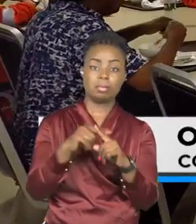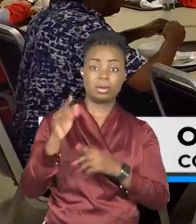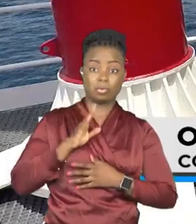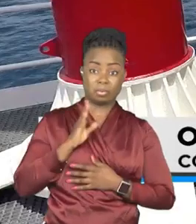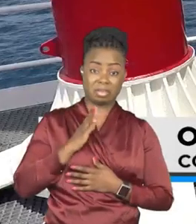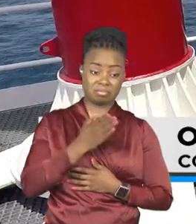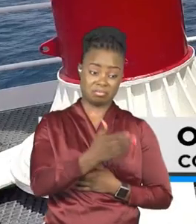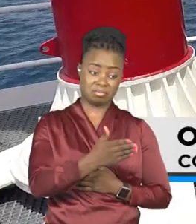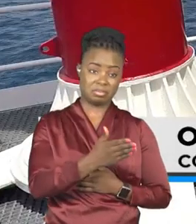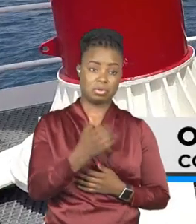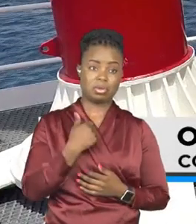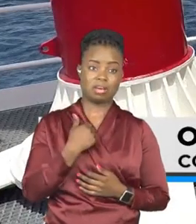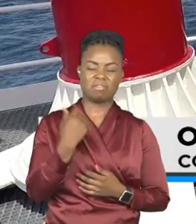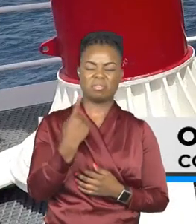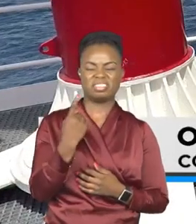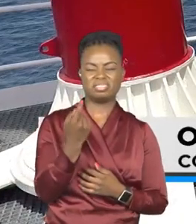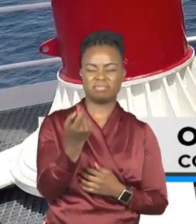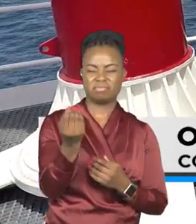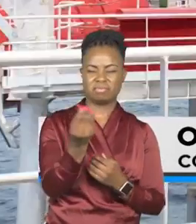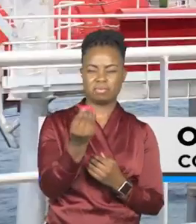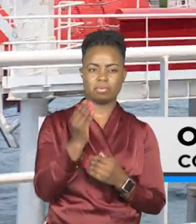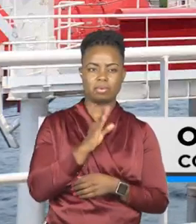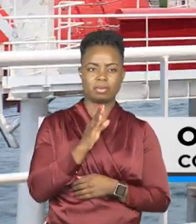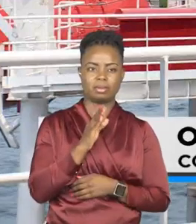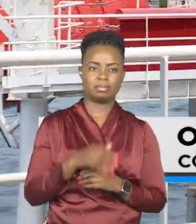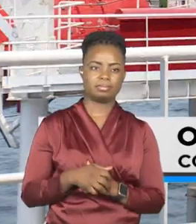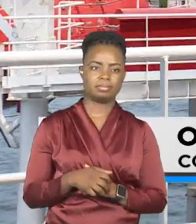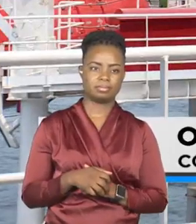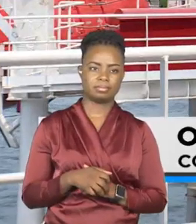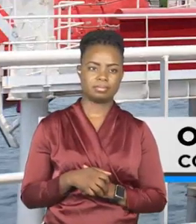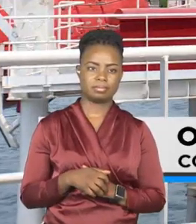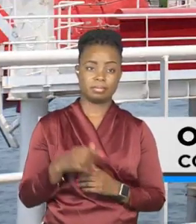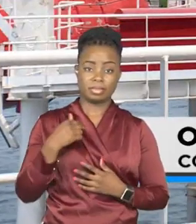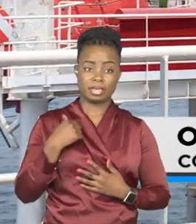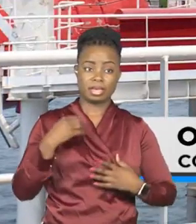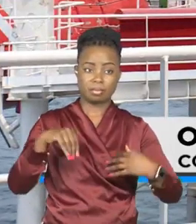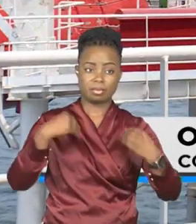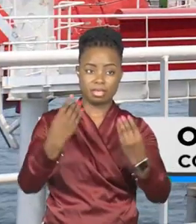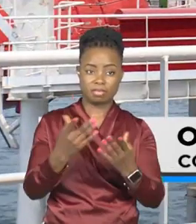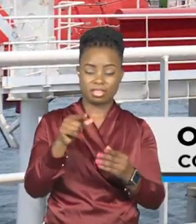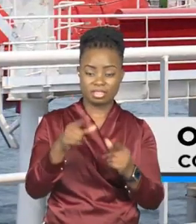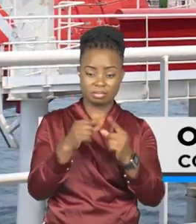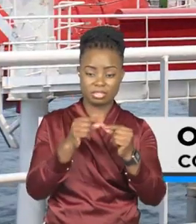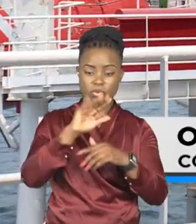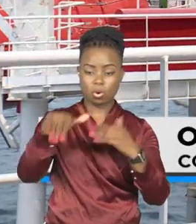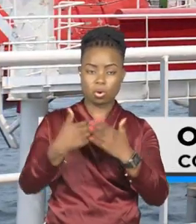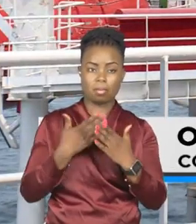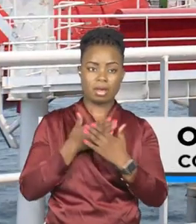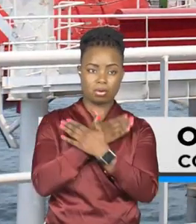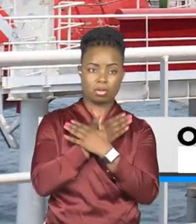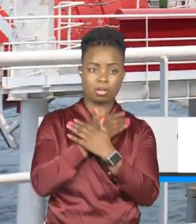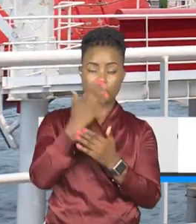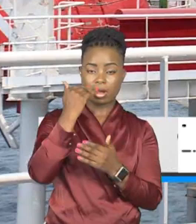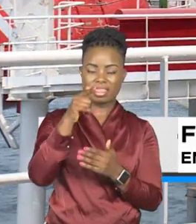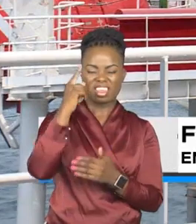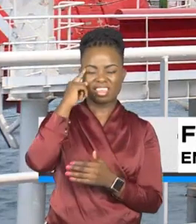board, there are only a handful. I'm giving this message to all my colleagues, because they were thinking,